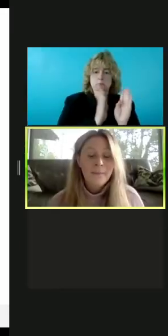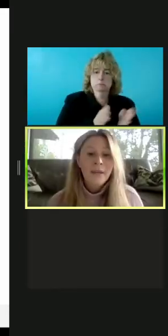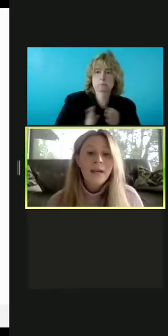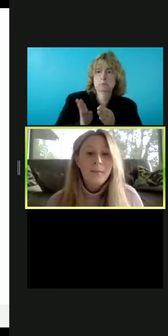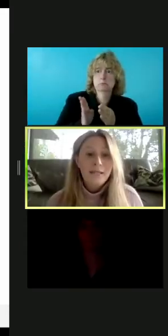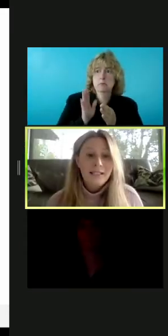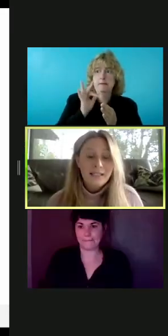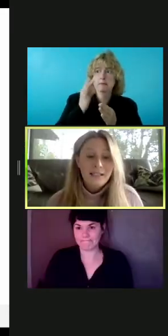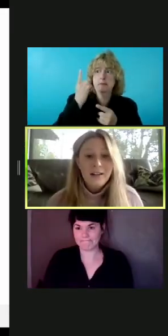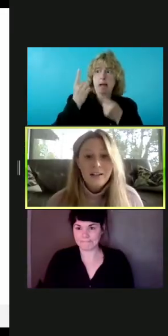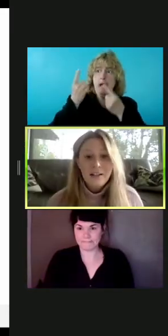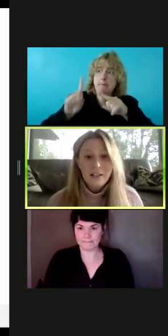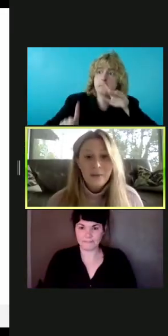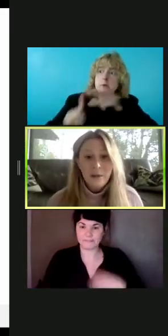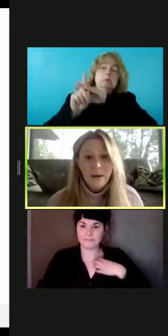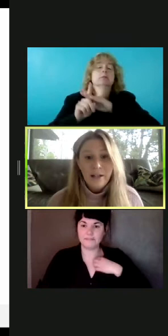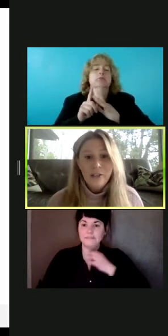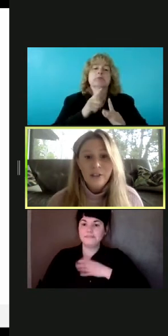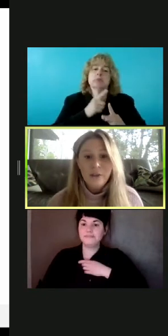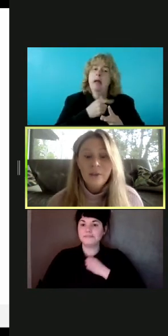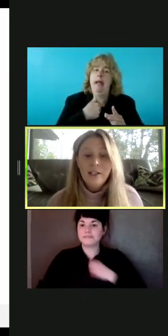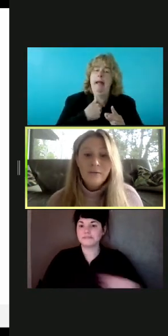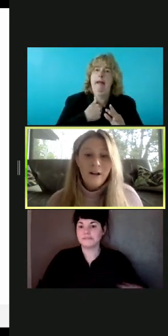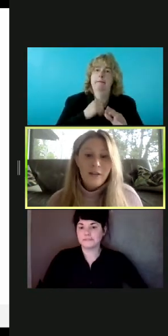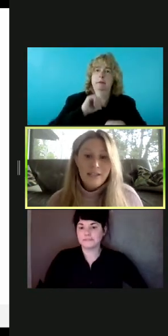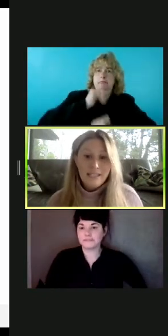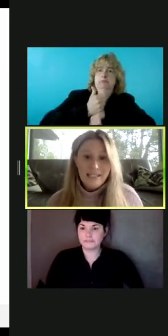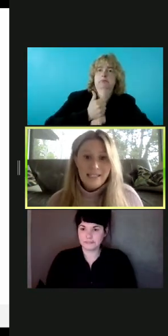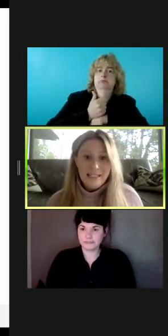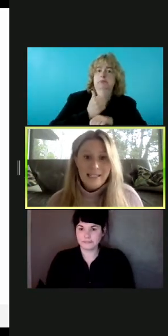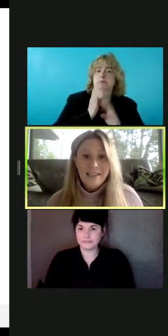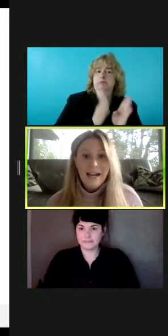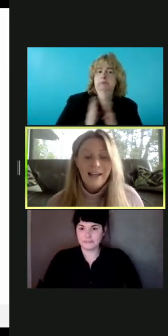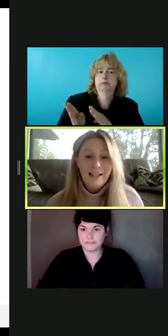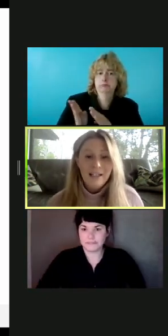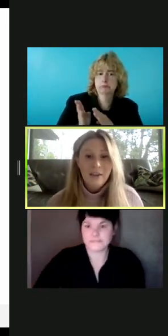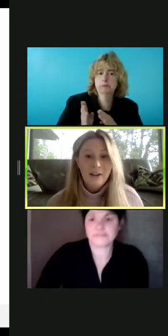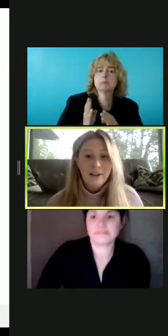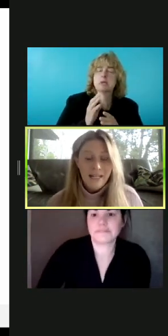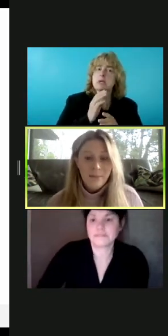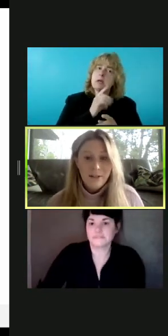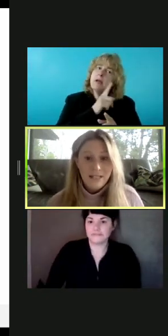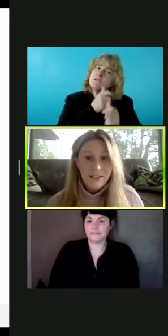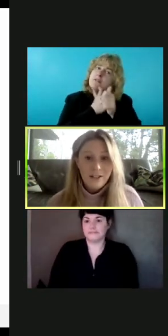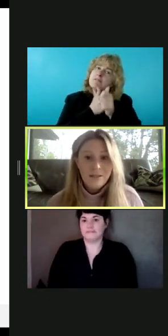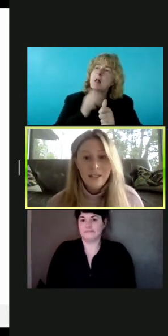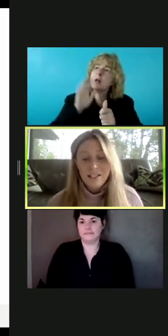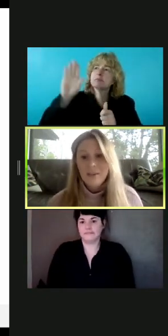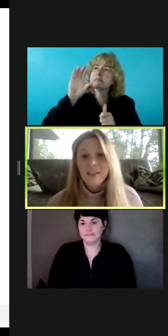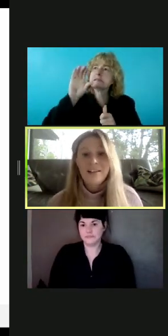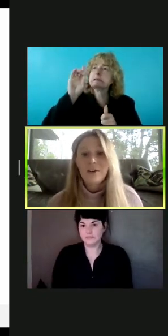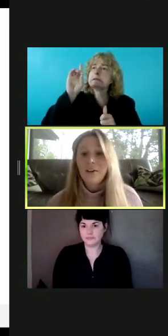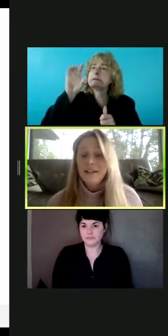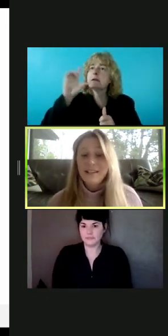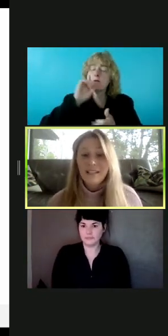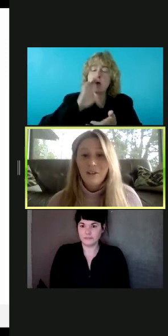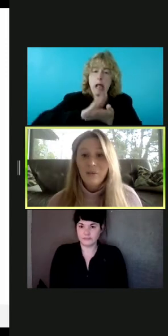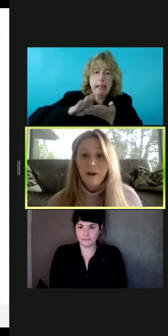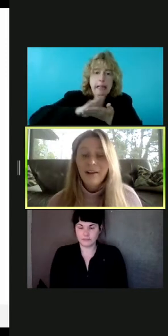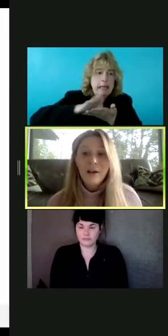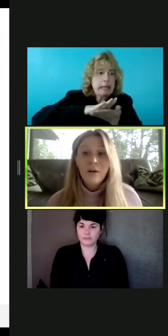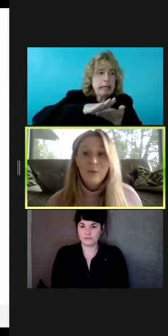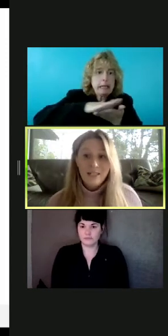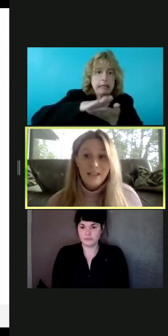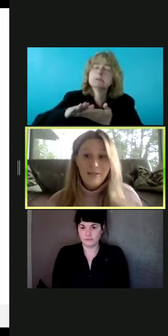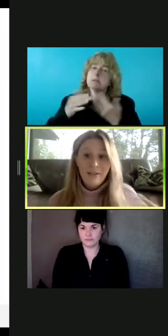guidelines. Businesses are still required to follow the CDC guidelines with their cleaning procedures. This is because COVID is still a